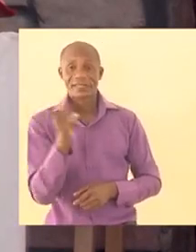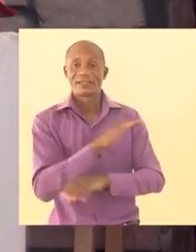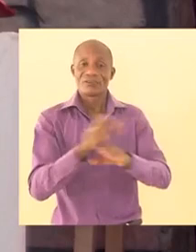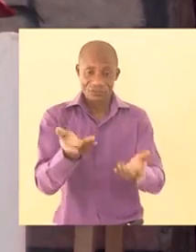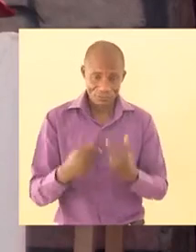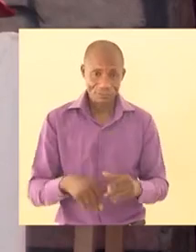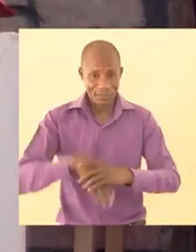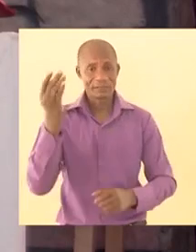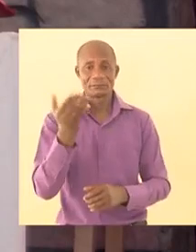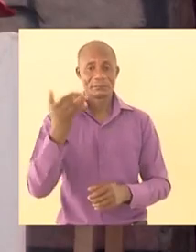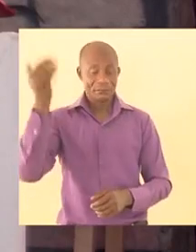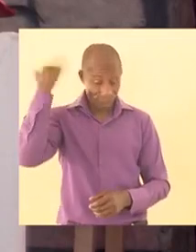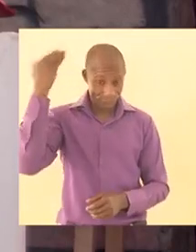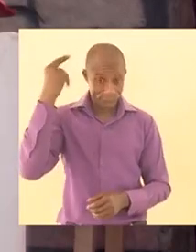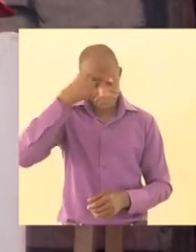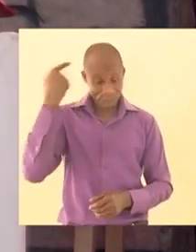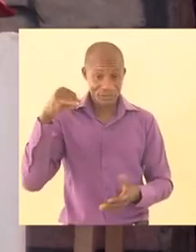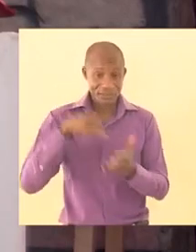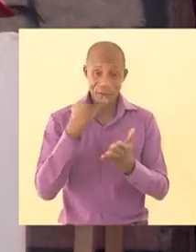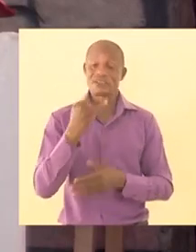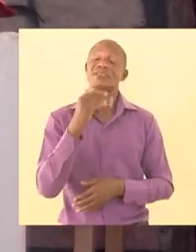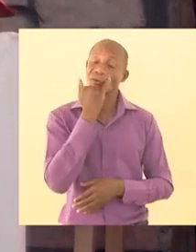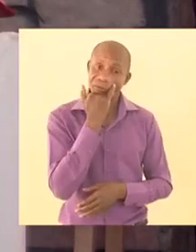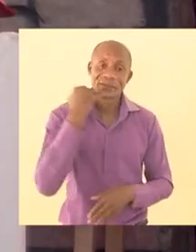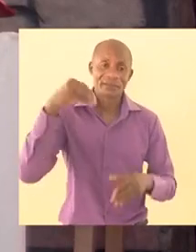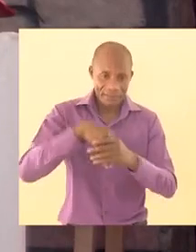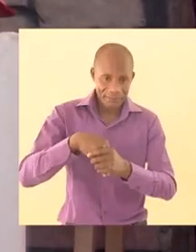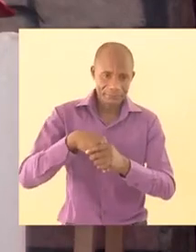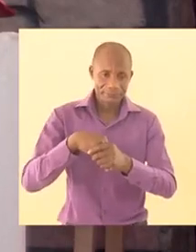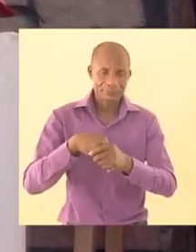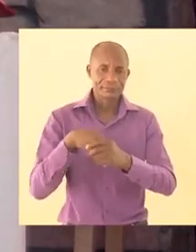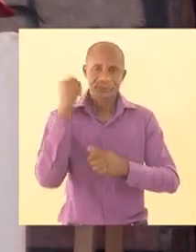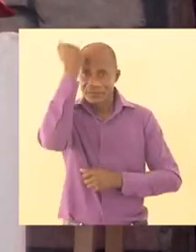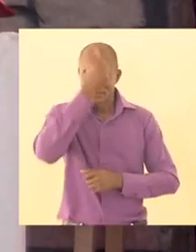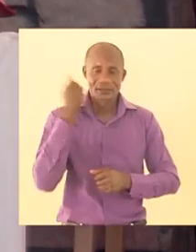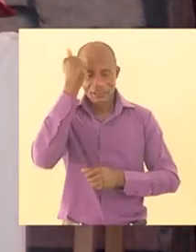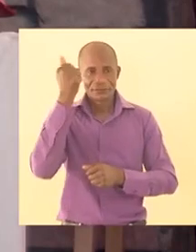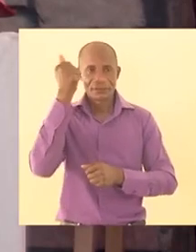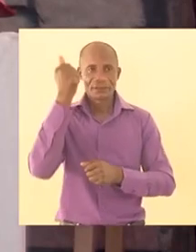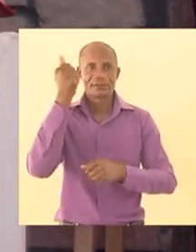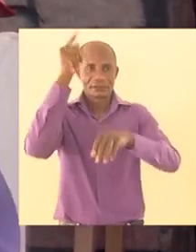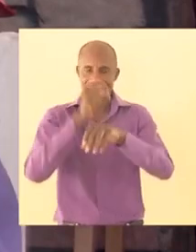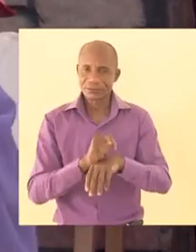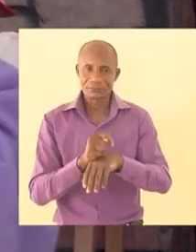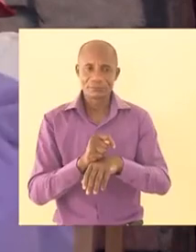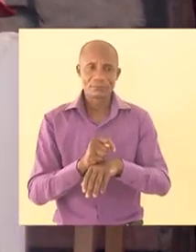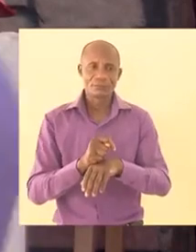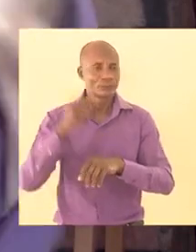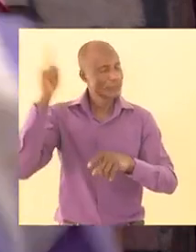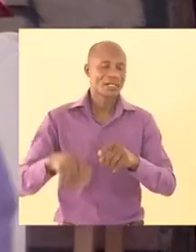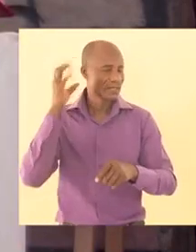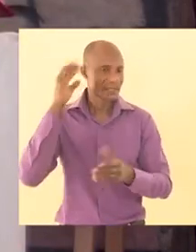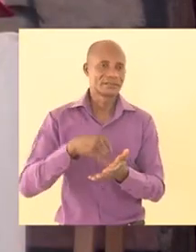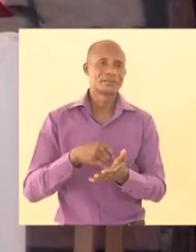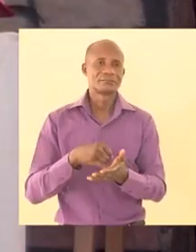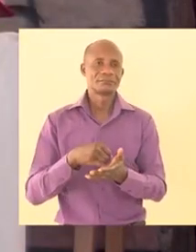was abominable. In traditional African society, it was unheard of. Now they are saying, say it